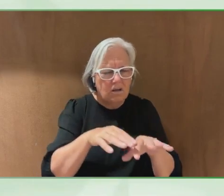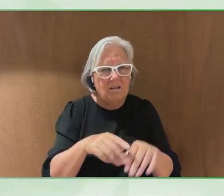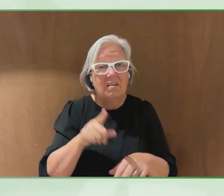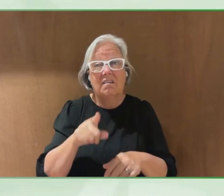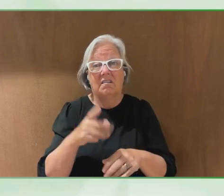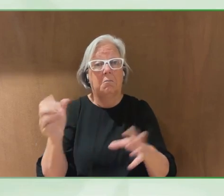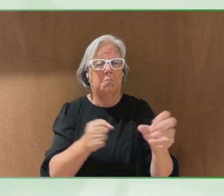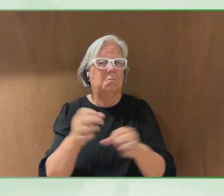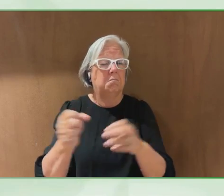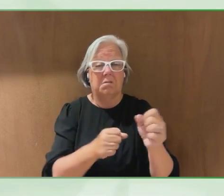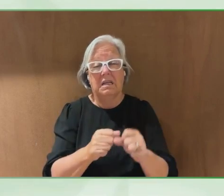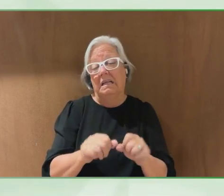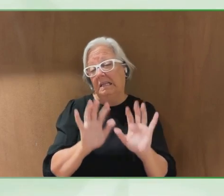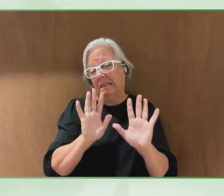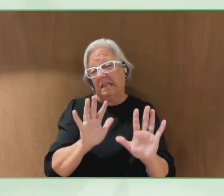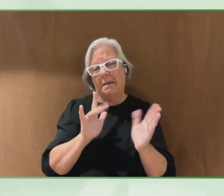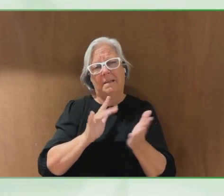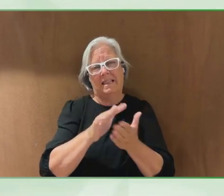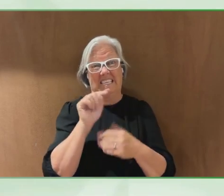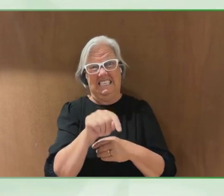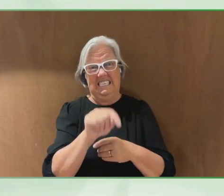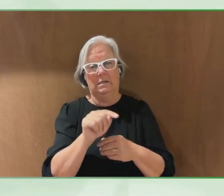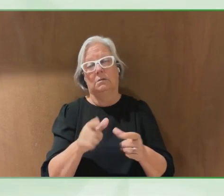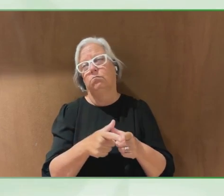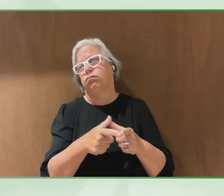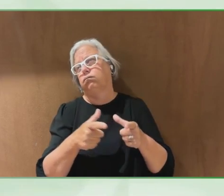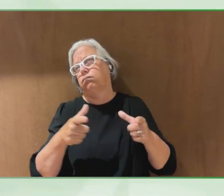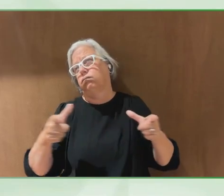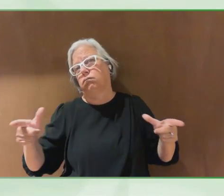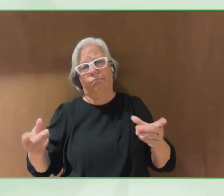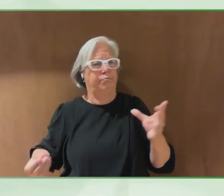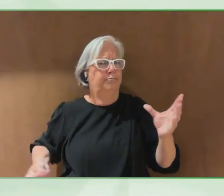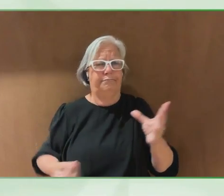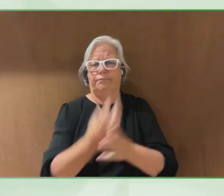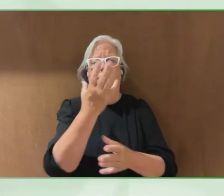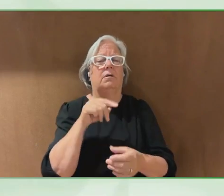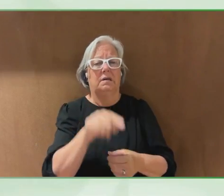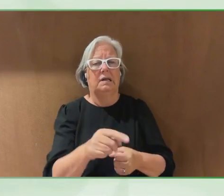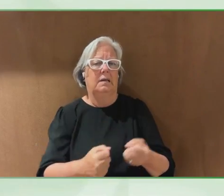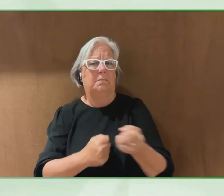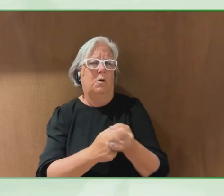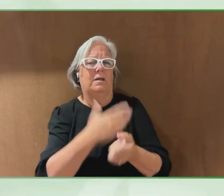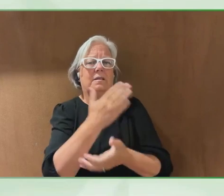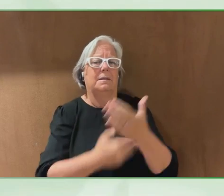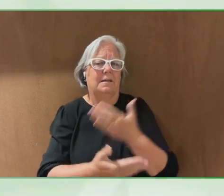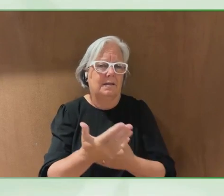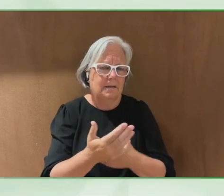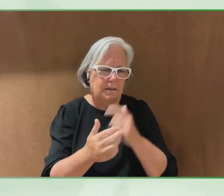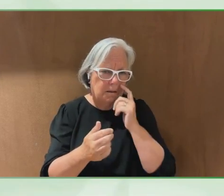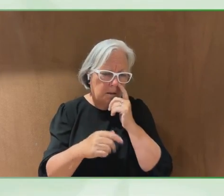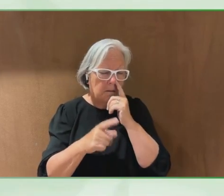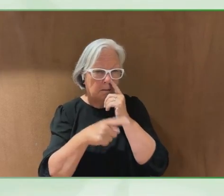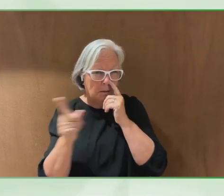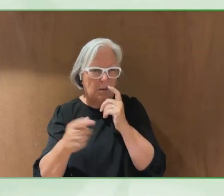we have started to make the biggest inroads for employment of persons with disabilities, because foreign suppliers ask for diversity and